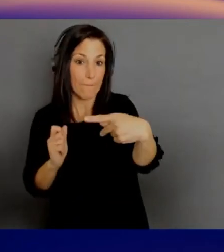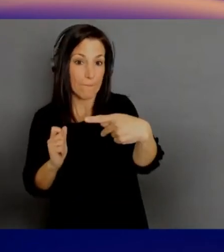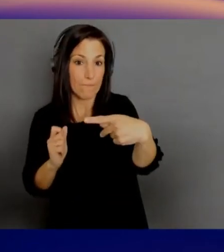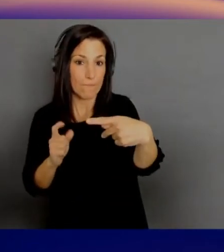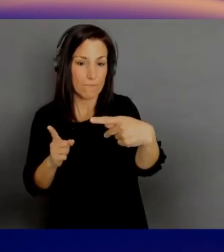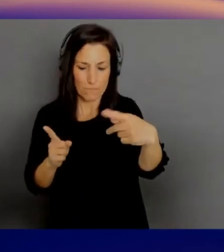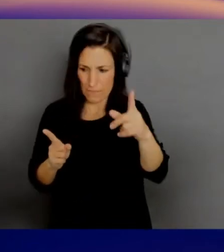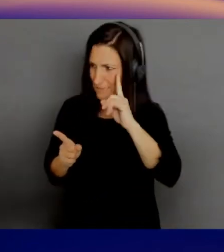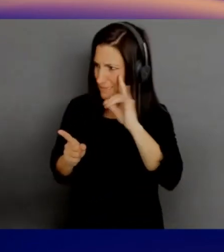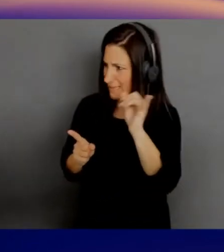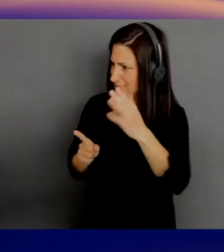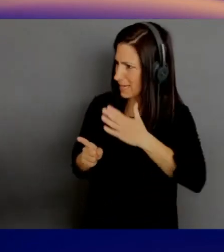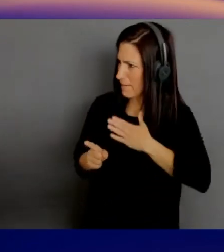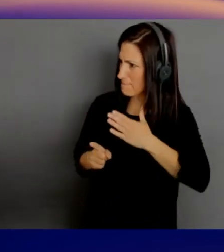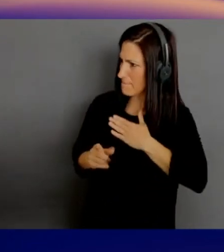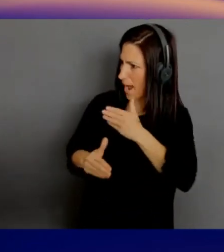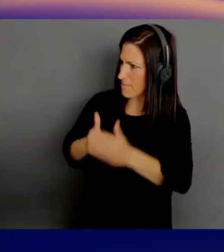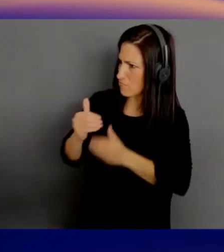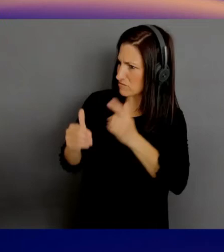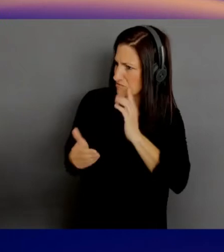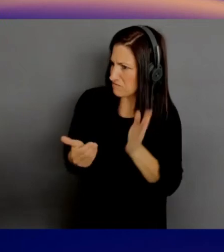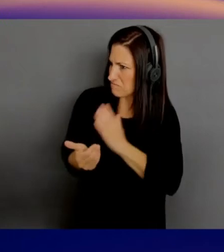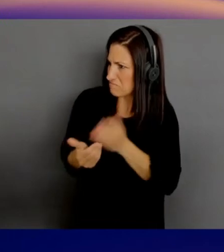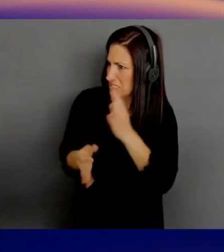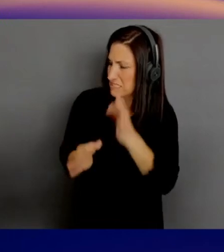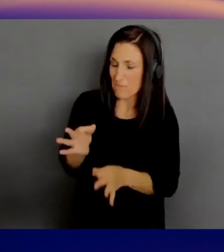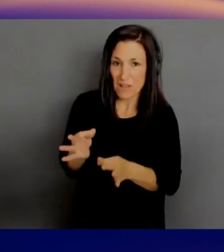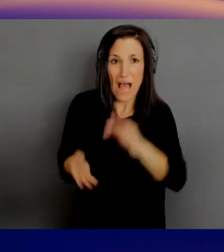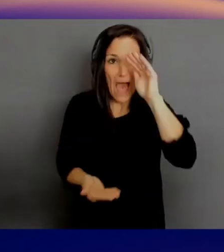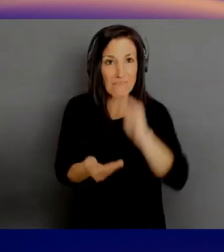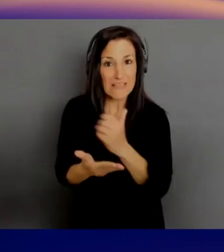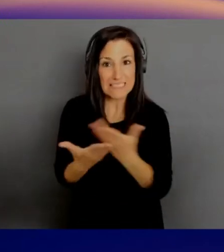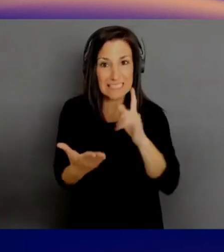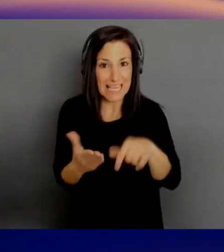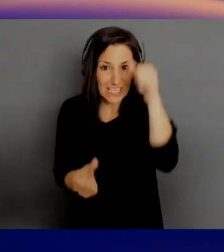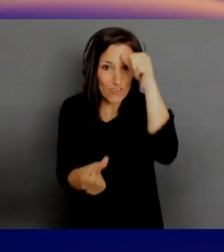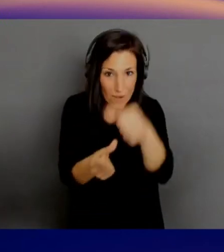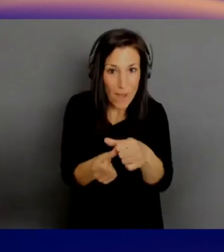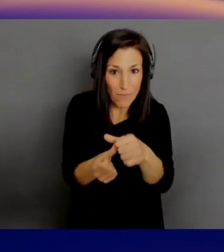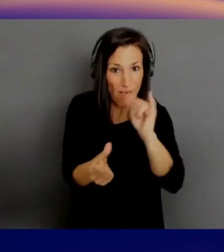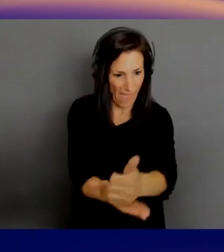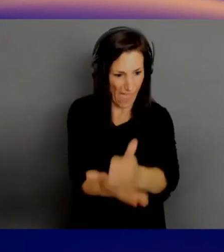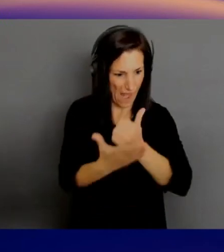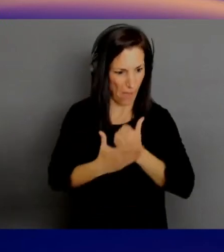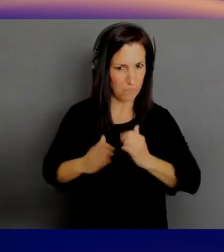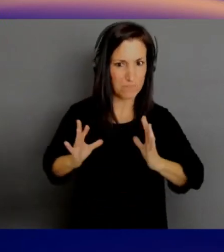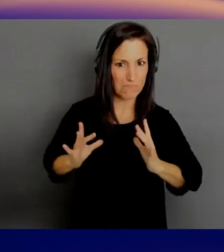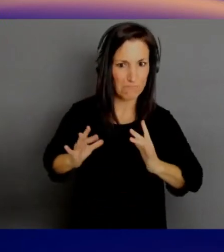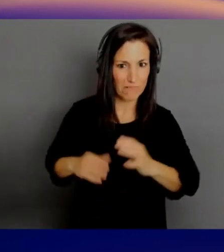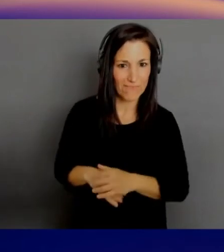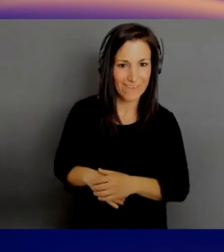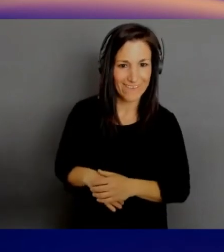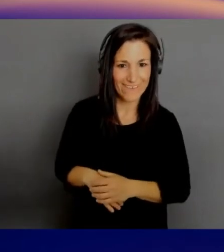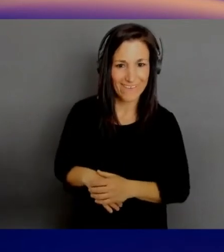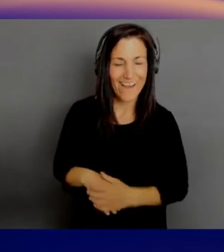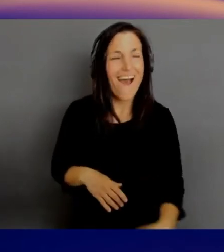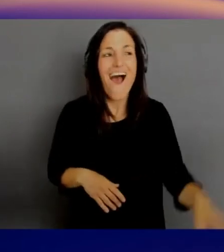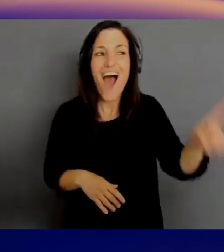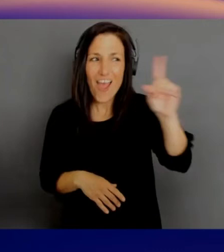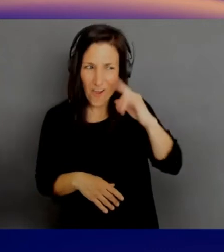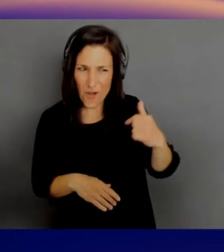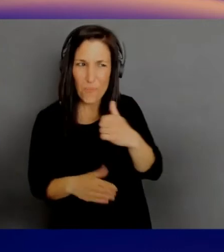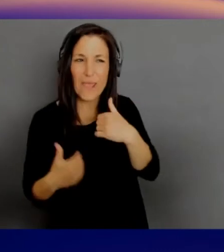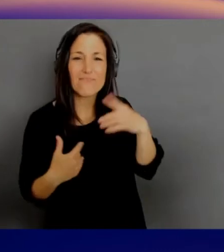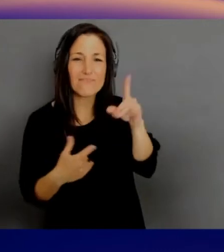from an Yeah. end user because I have less to remember. Yeah, Yeah. that's nice. Yeah. That helps. I heard we've got ourselves a demo too. Is